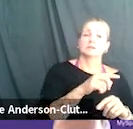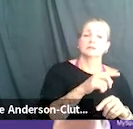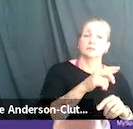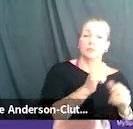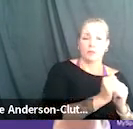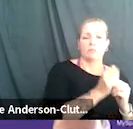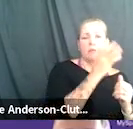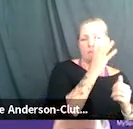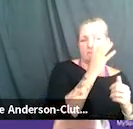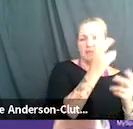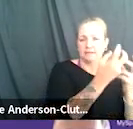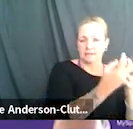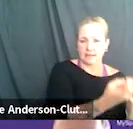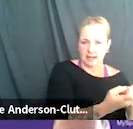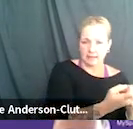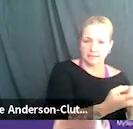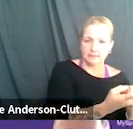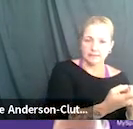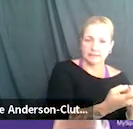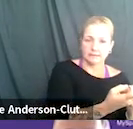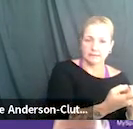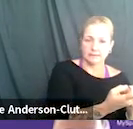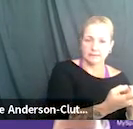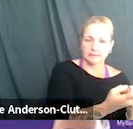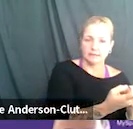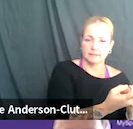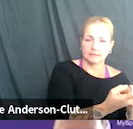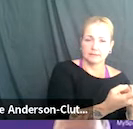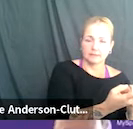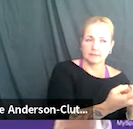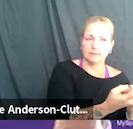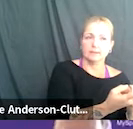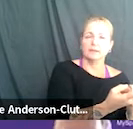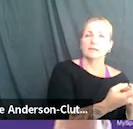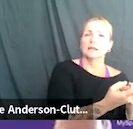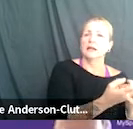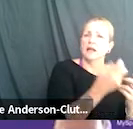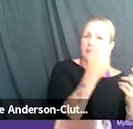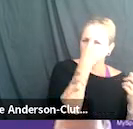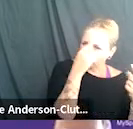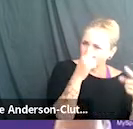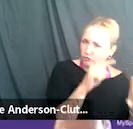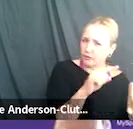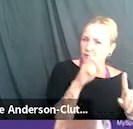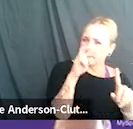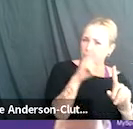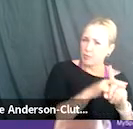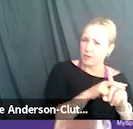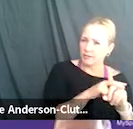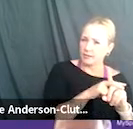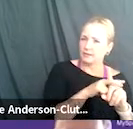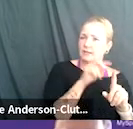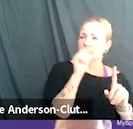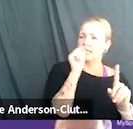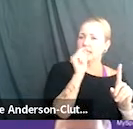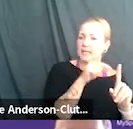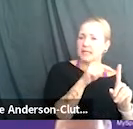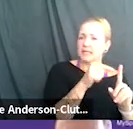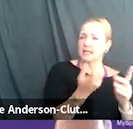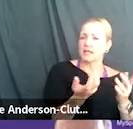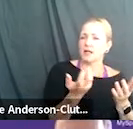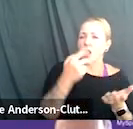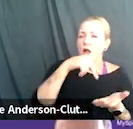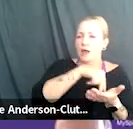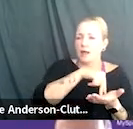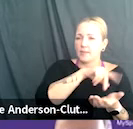but he took a couple of steps and then he sort of stopped and looked backwards, I think in the direction of his mom. He didn't make eye contact with her, but he sort of looked back,